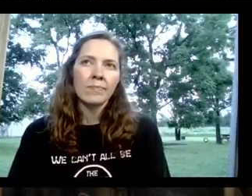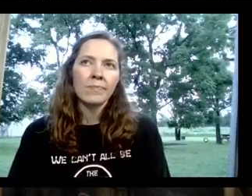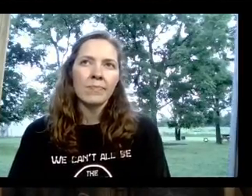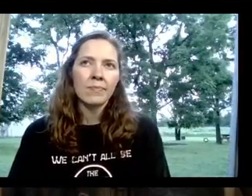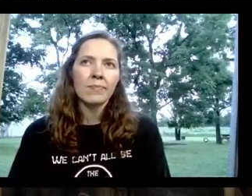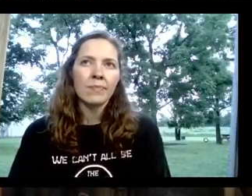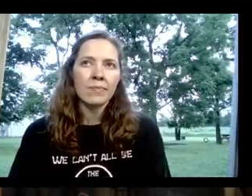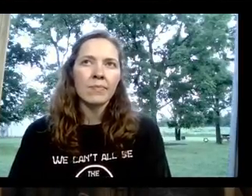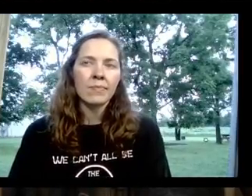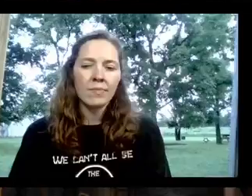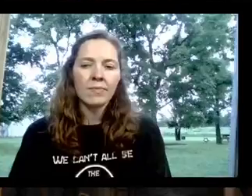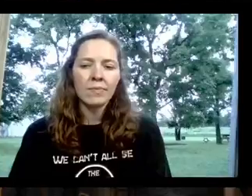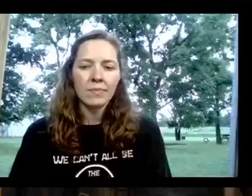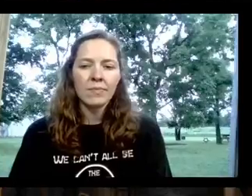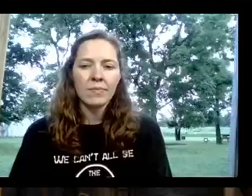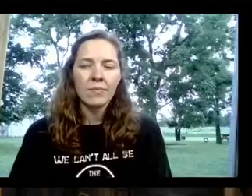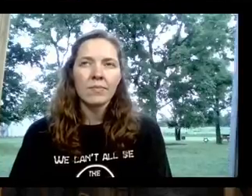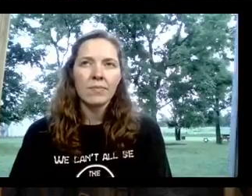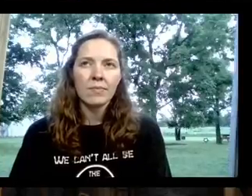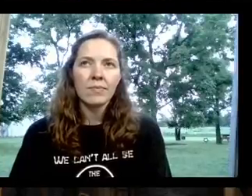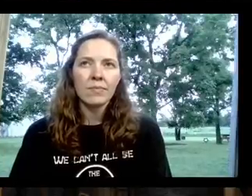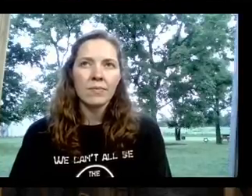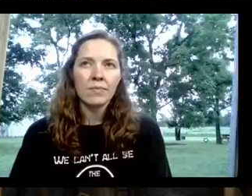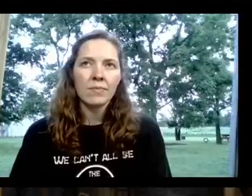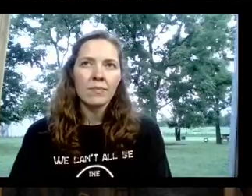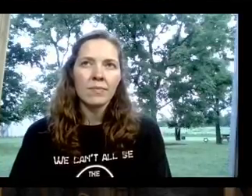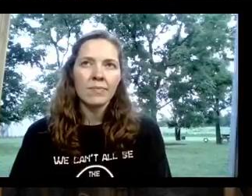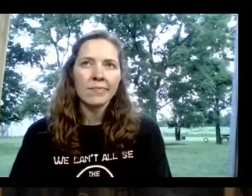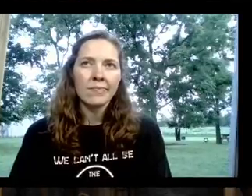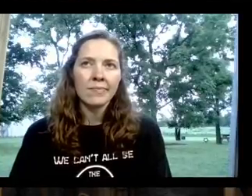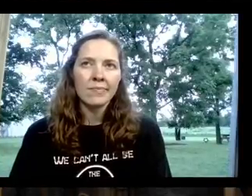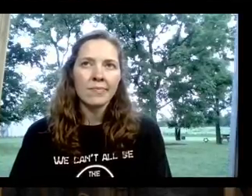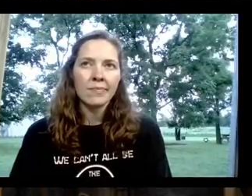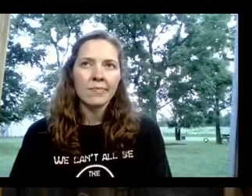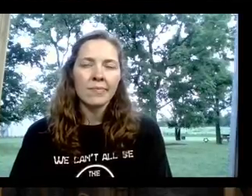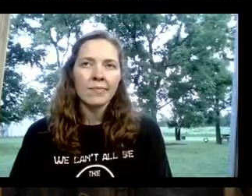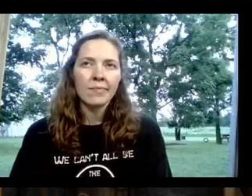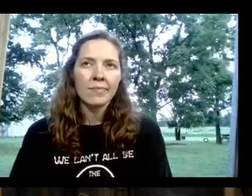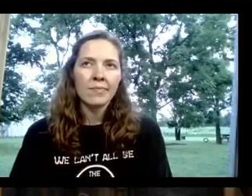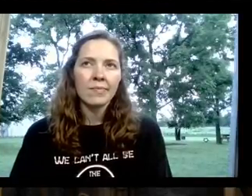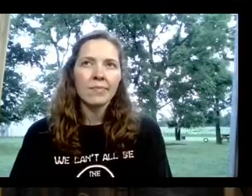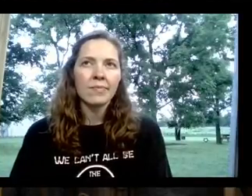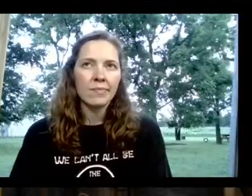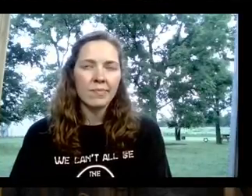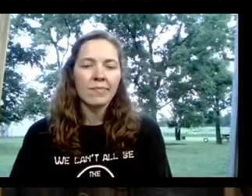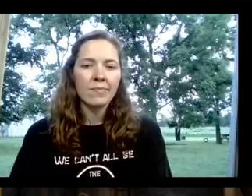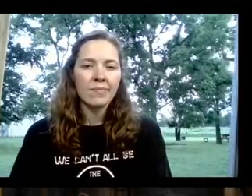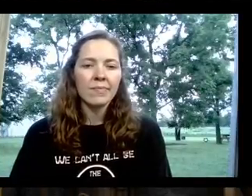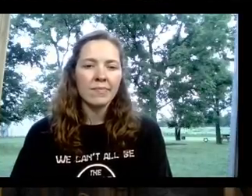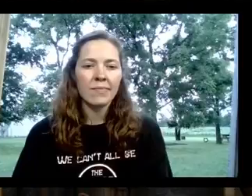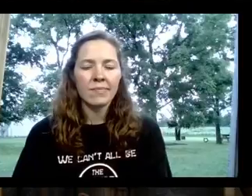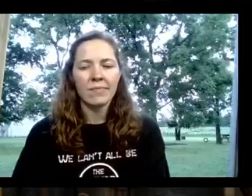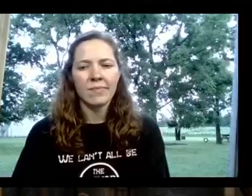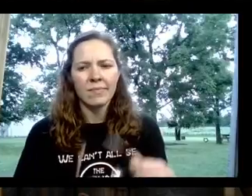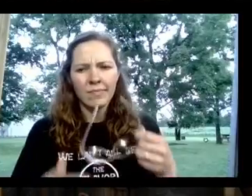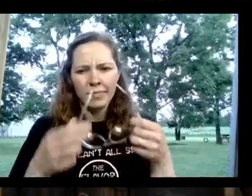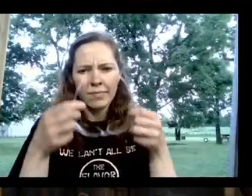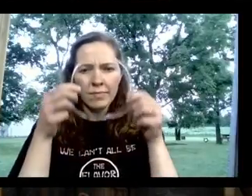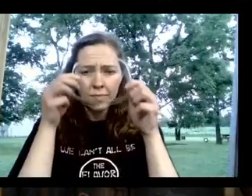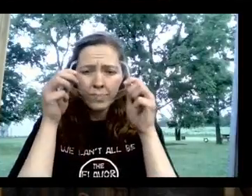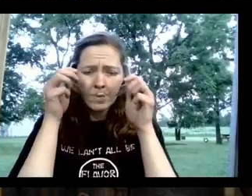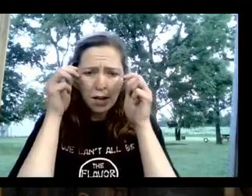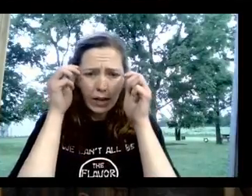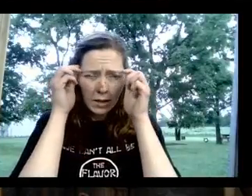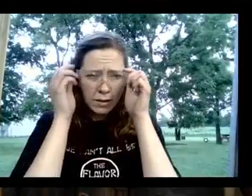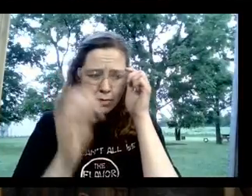not, and if they did, it probably wouldn't last 100 years or so that it was around for. So, all right, we're